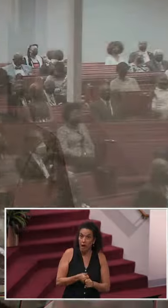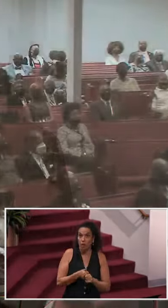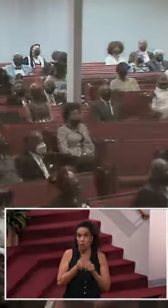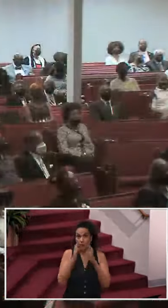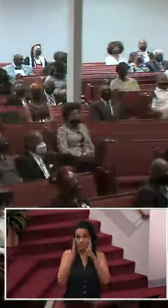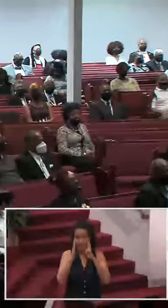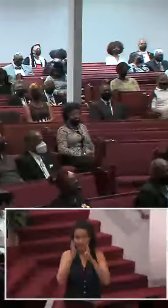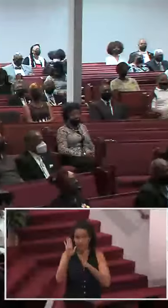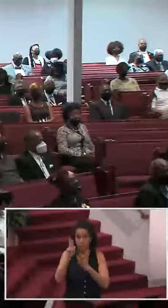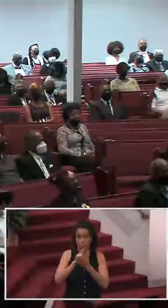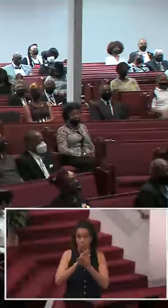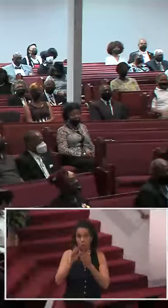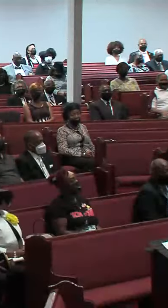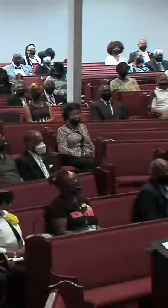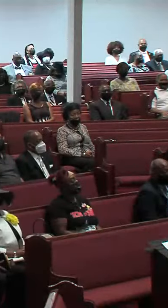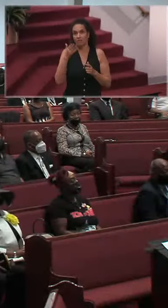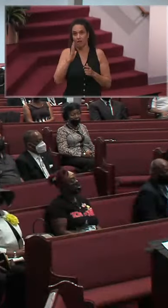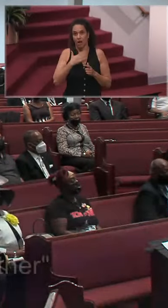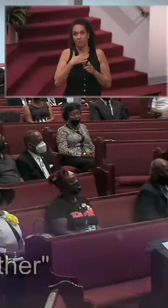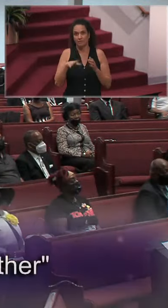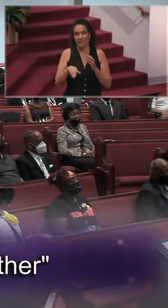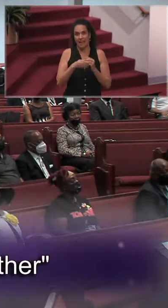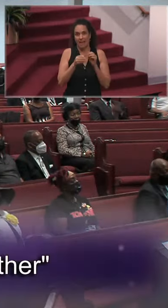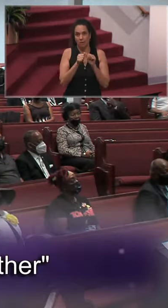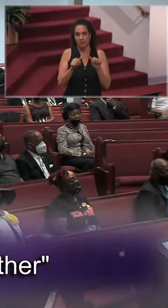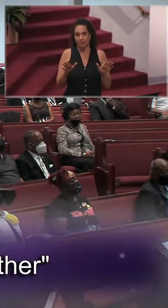Jesus' name we pray.